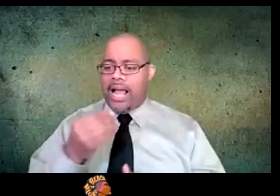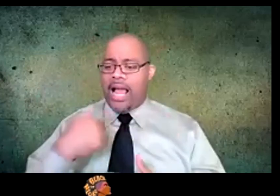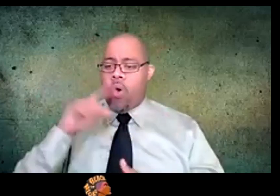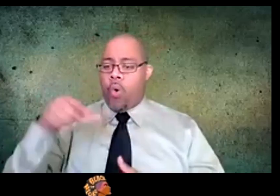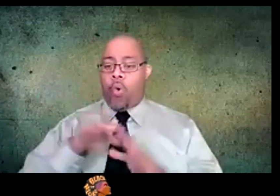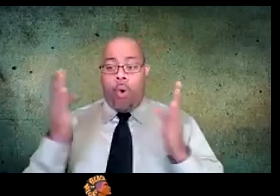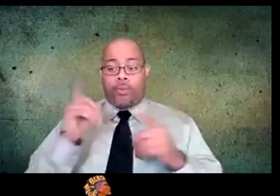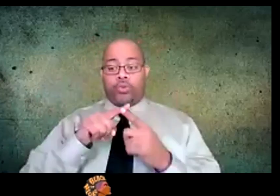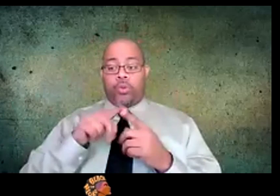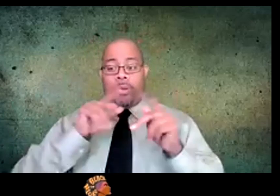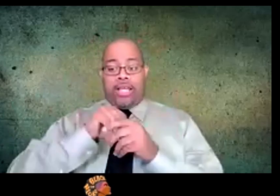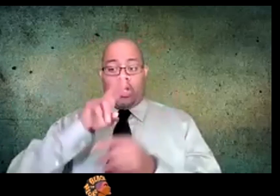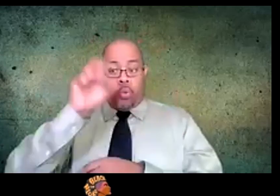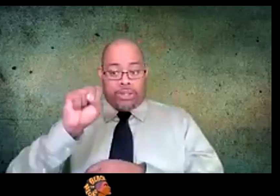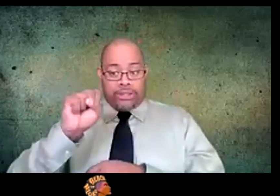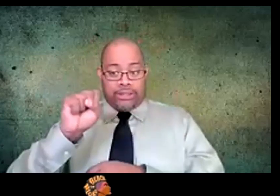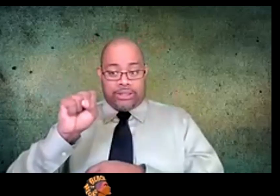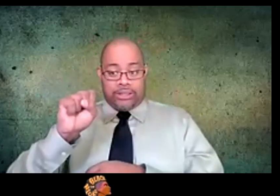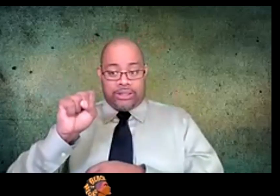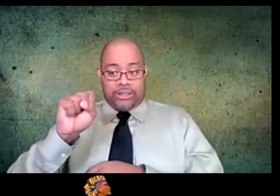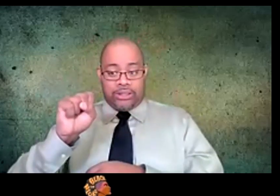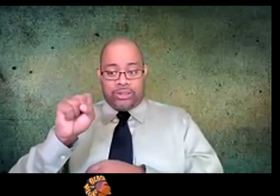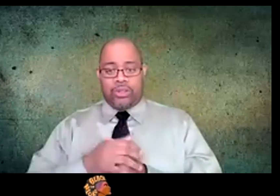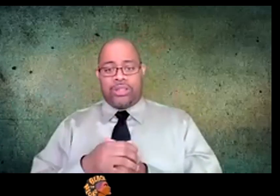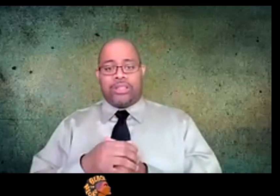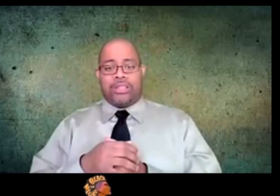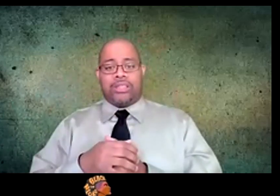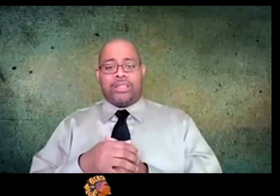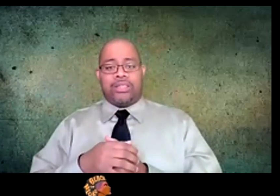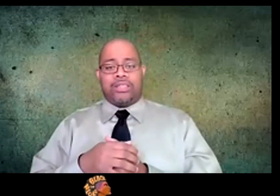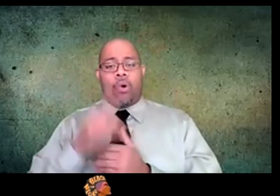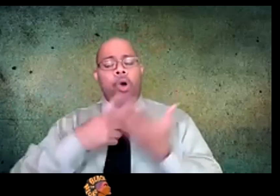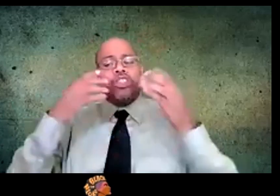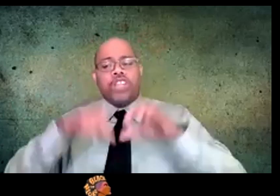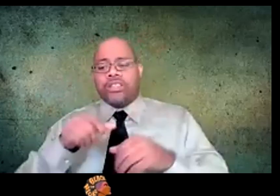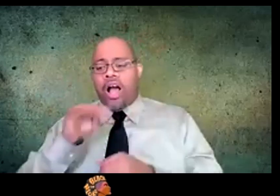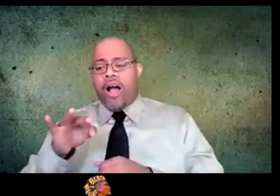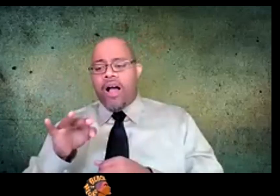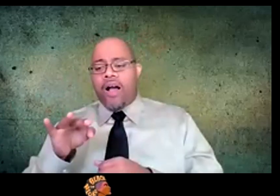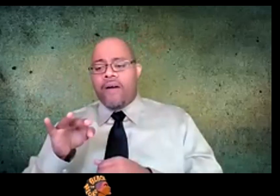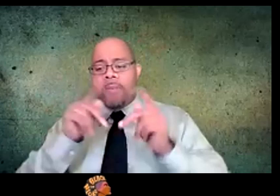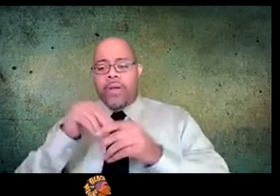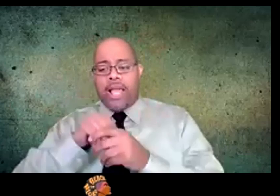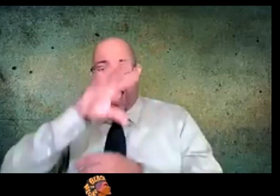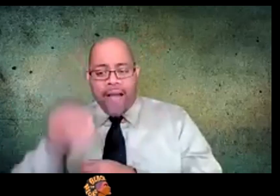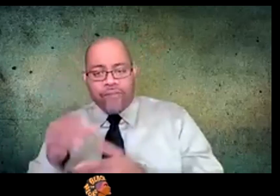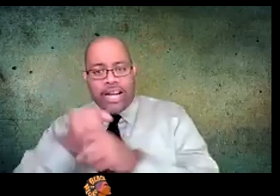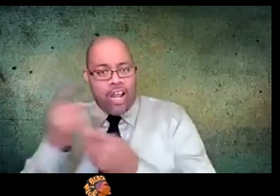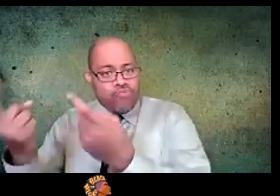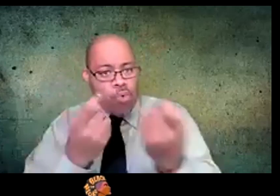open to only those in the USA? So then with a previous of what are the chances of those in Africa getting